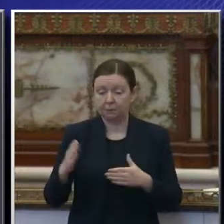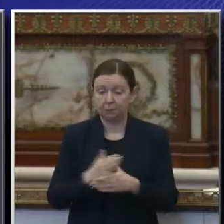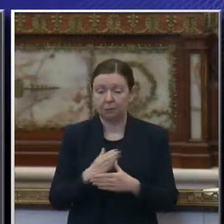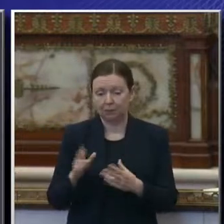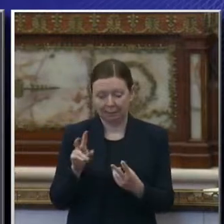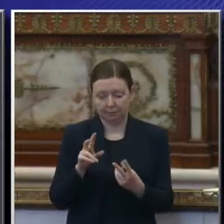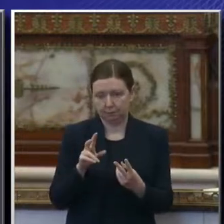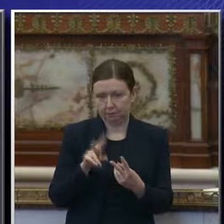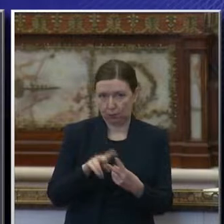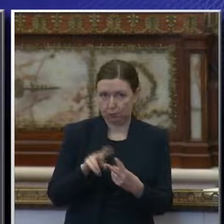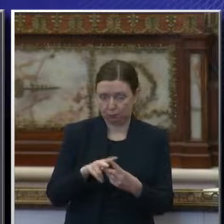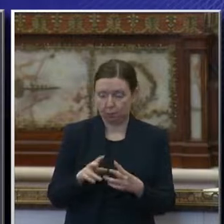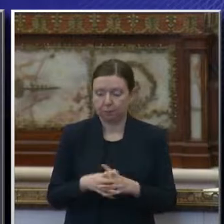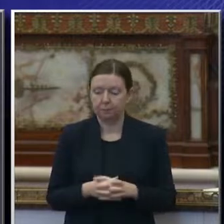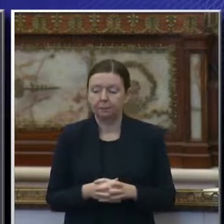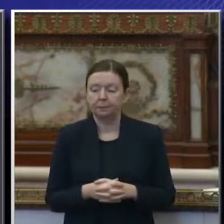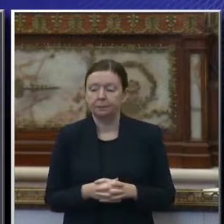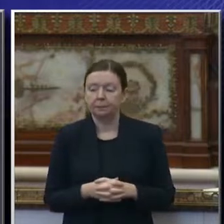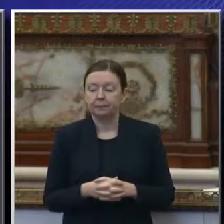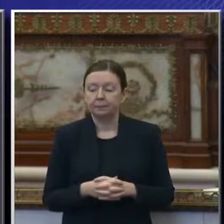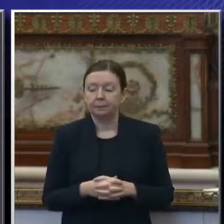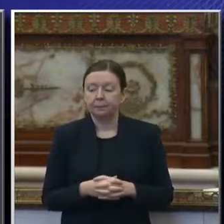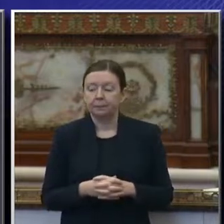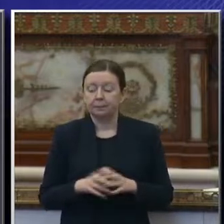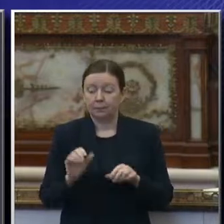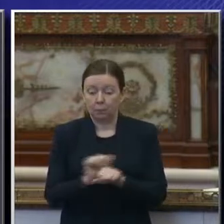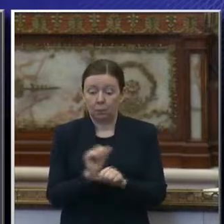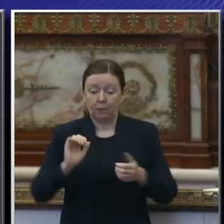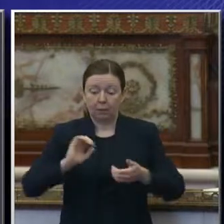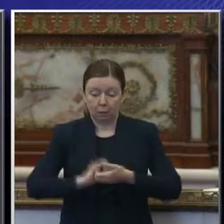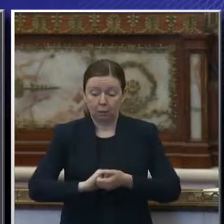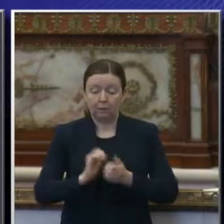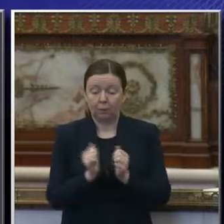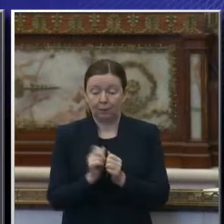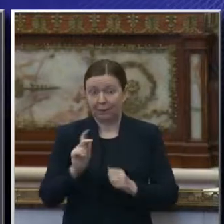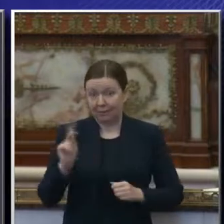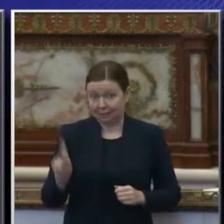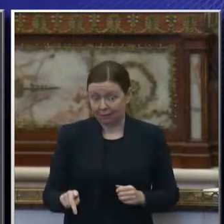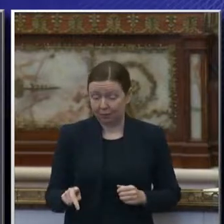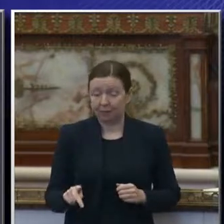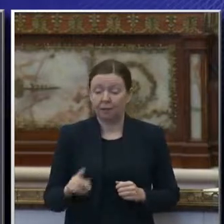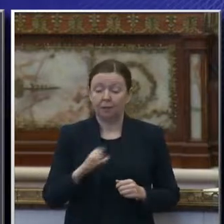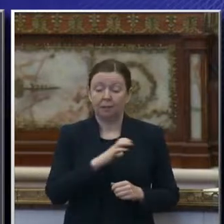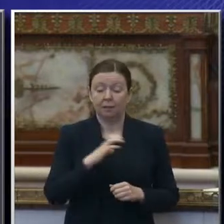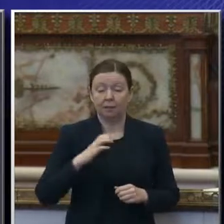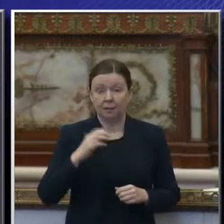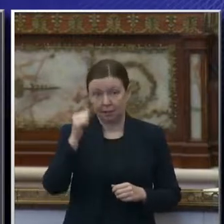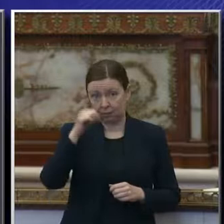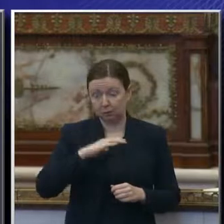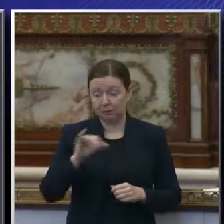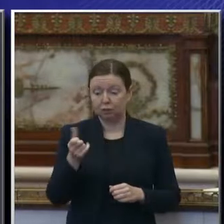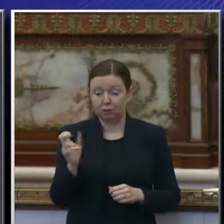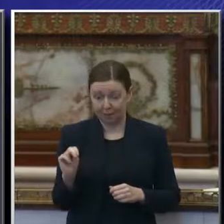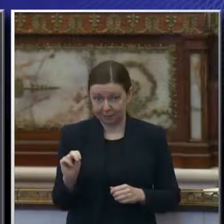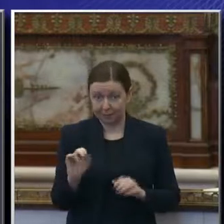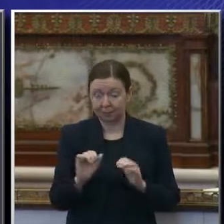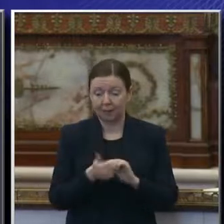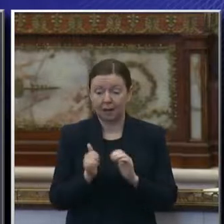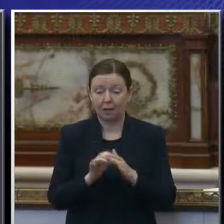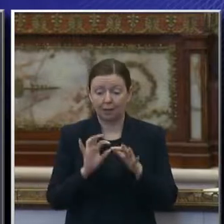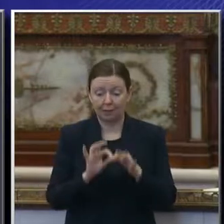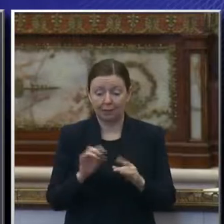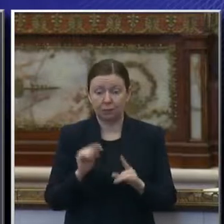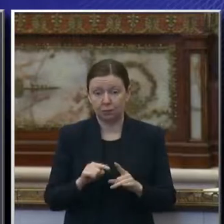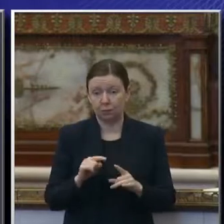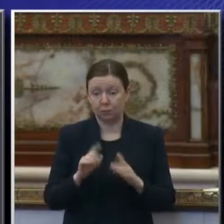two. I think, you know, working closely with Philadelphia, Councilman Johnson, especially as it relates on relates